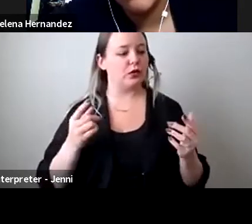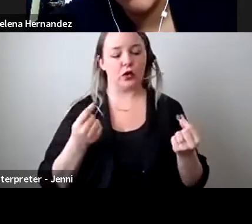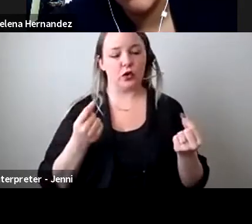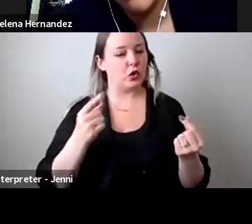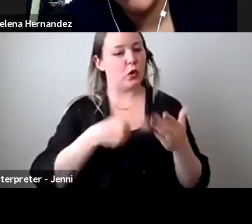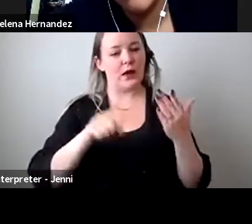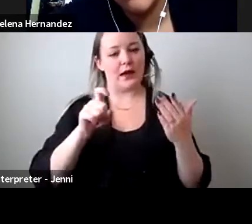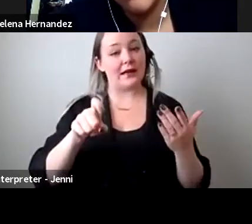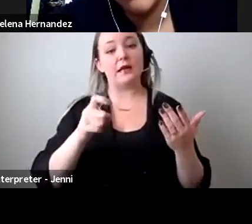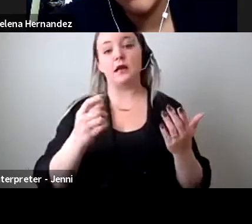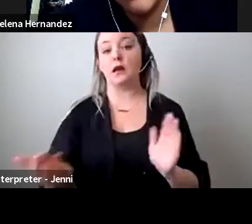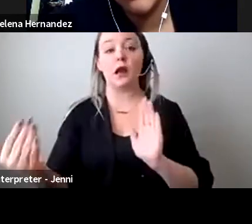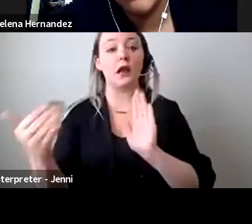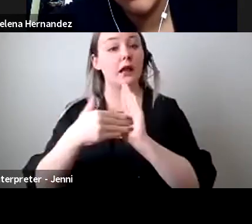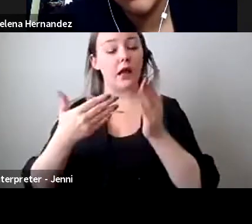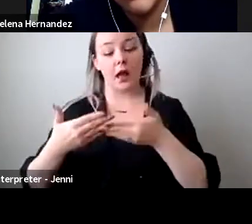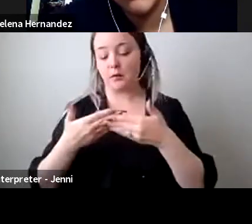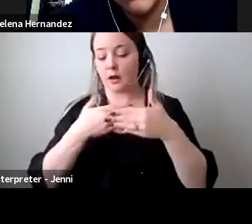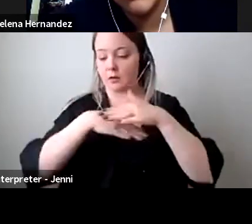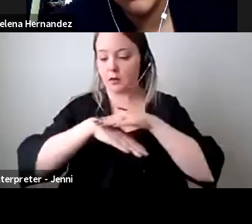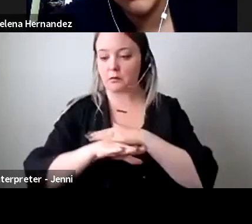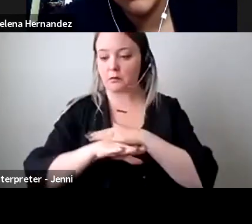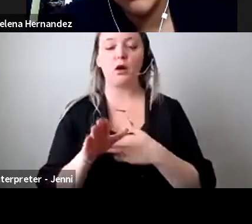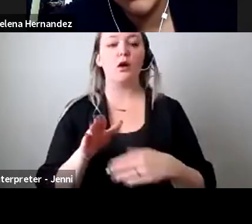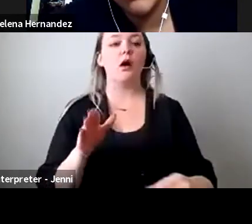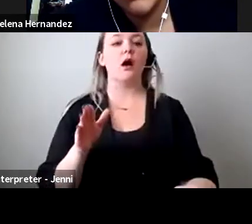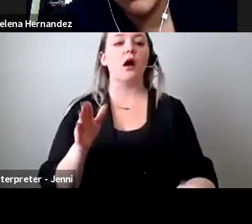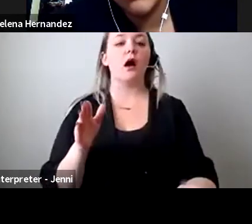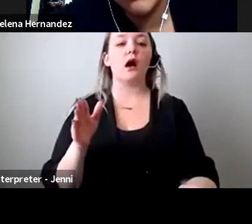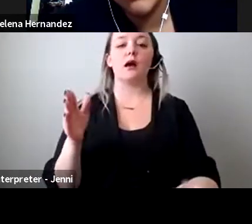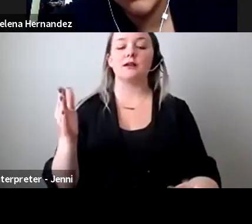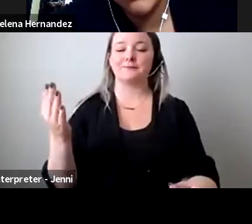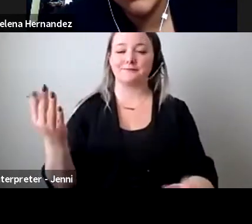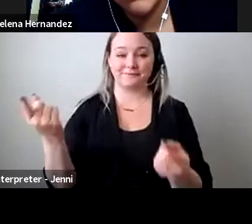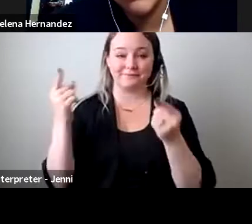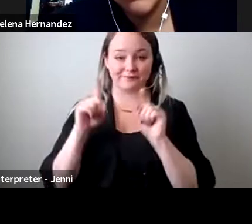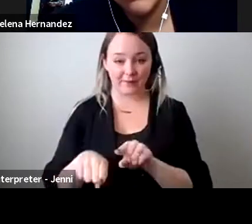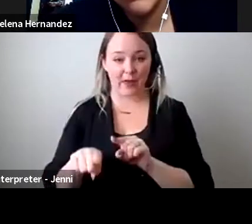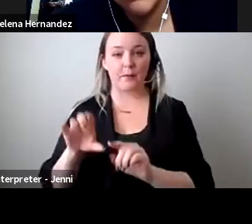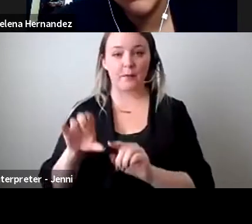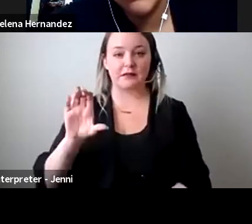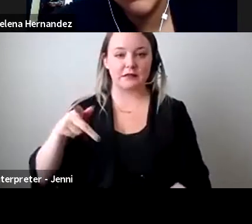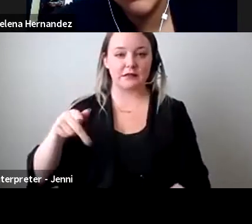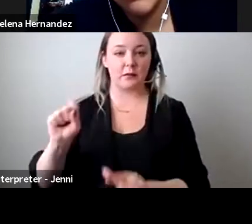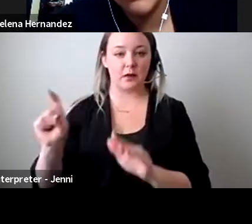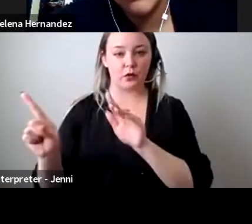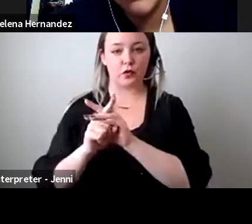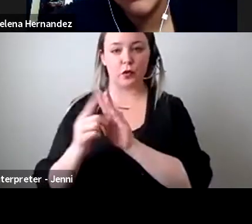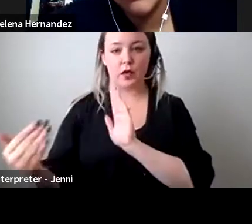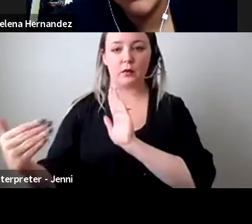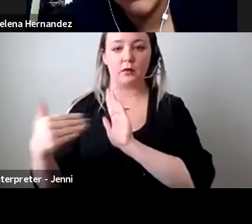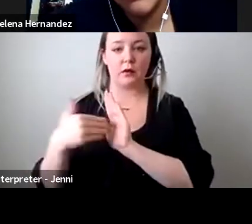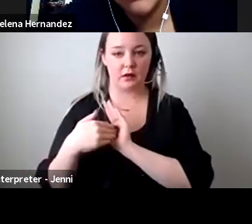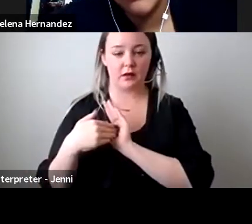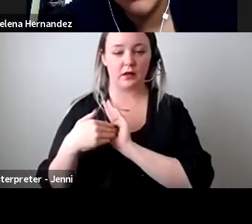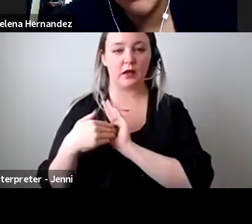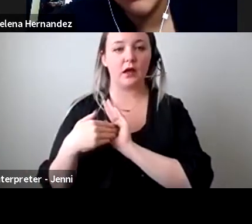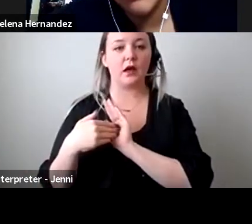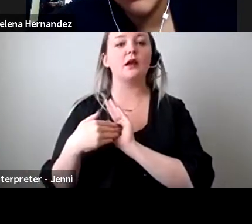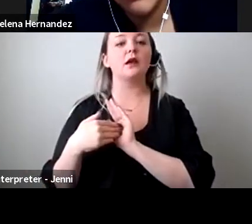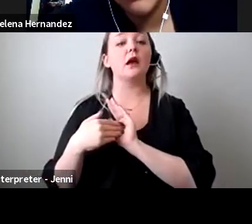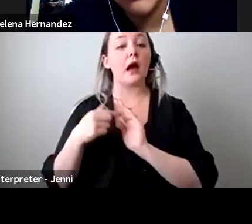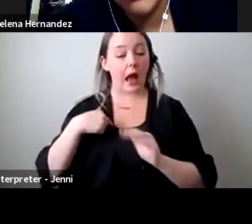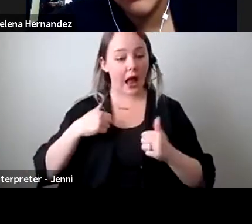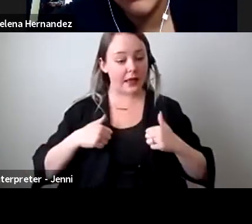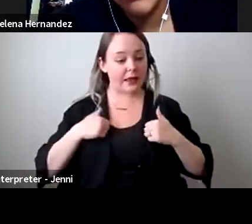come again after birthing the child and said everything, knock, knock, knock at the door, CPS. At this time, I'm in my own